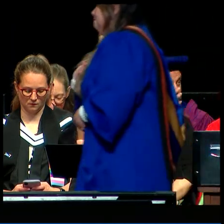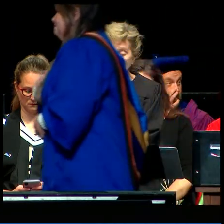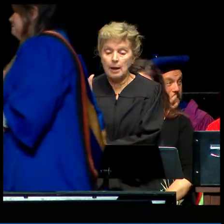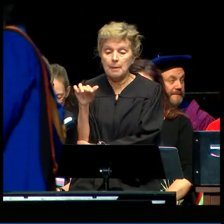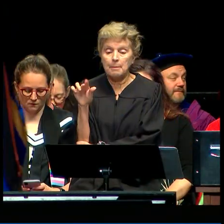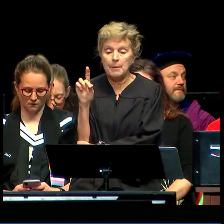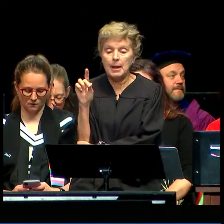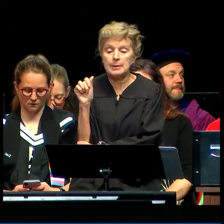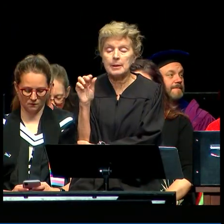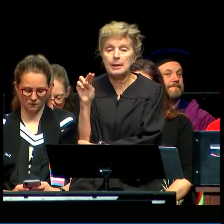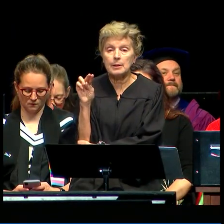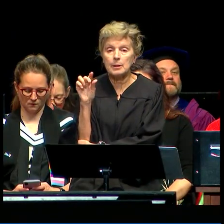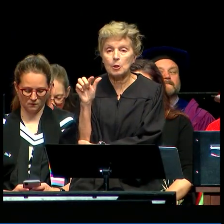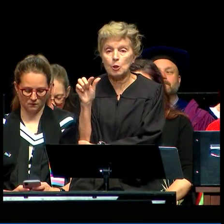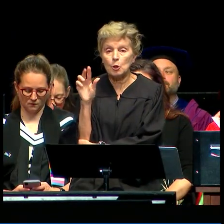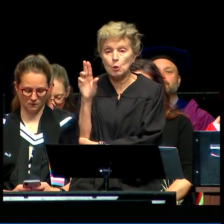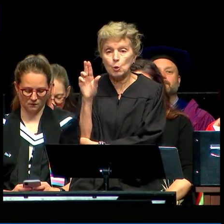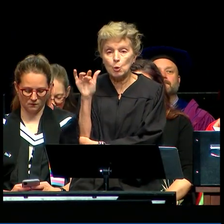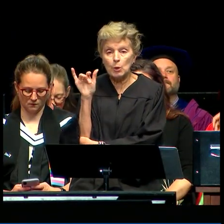Amanda Nguyen.